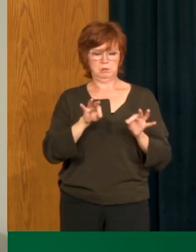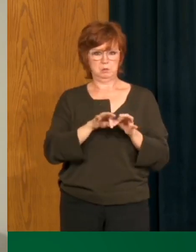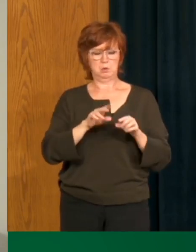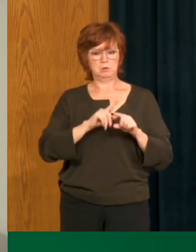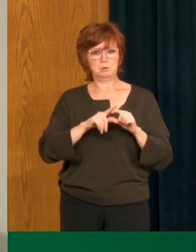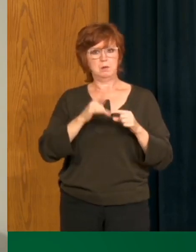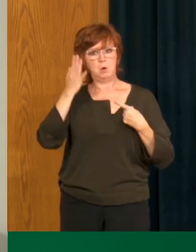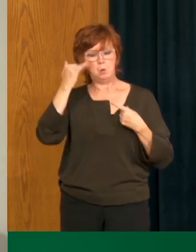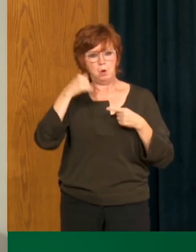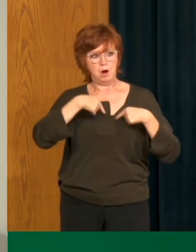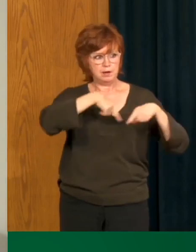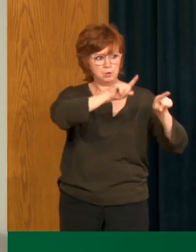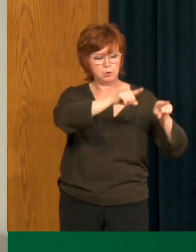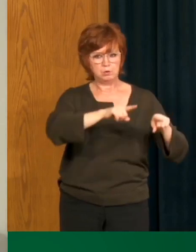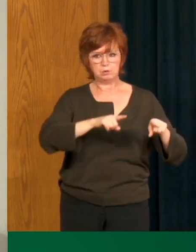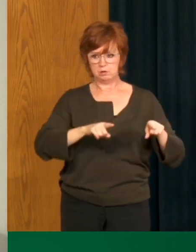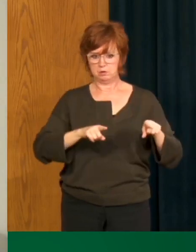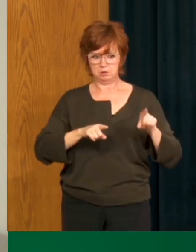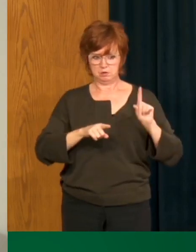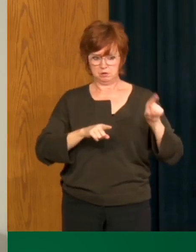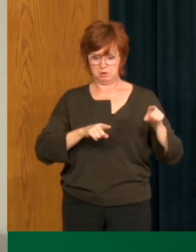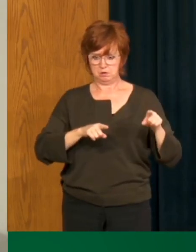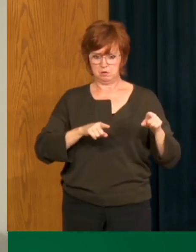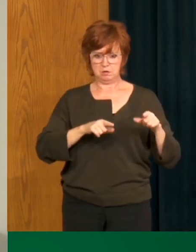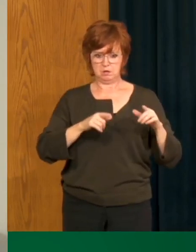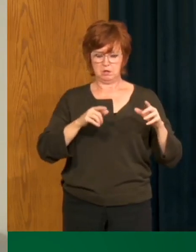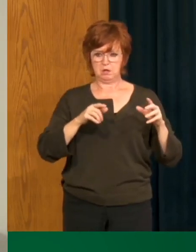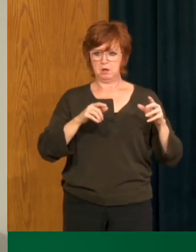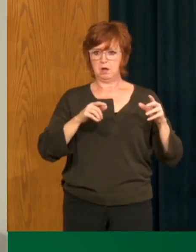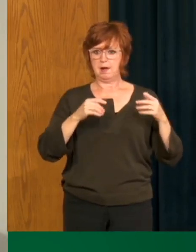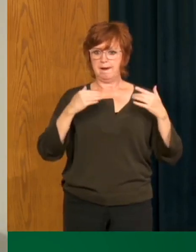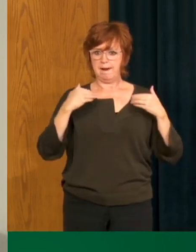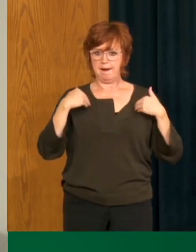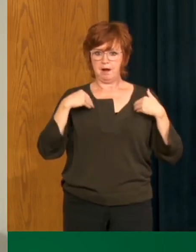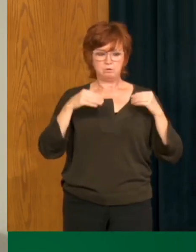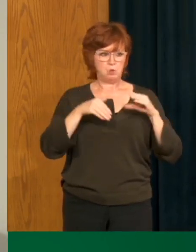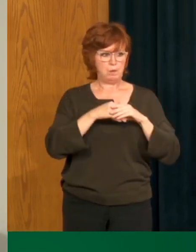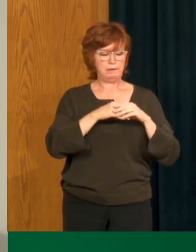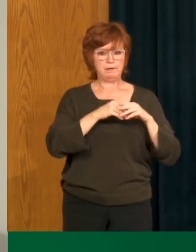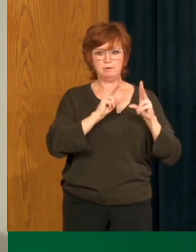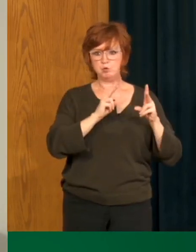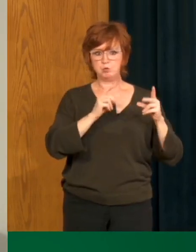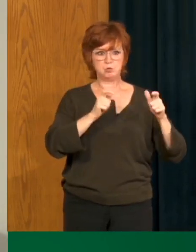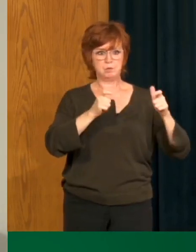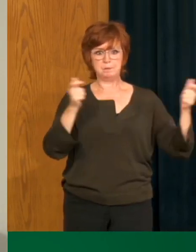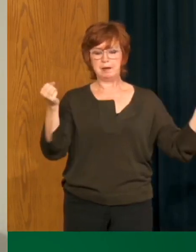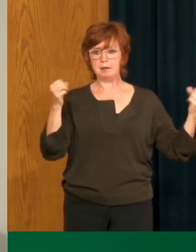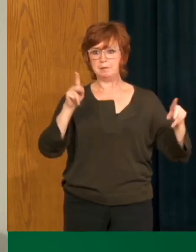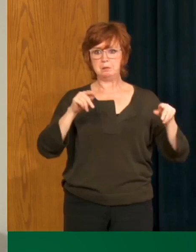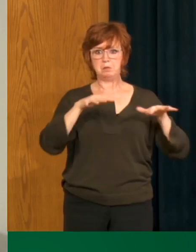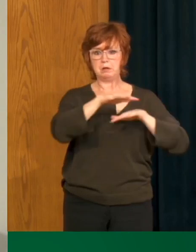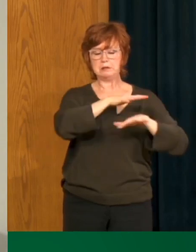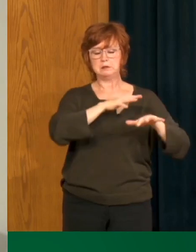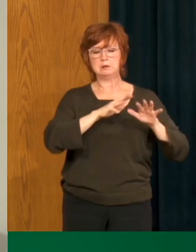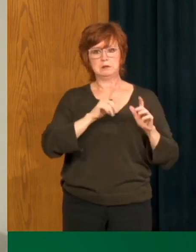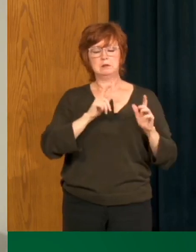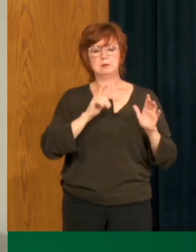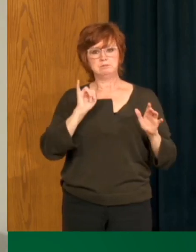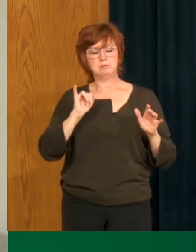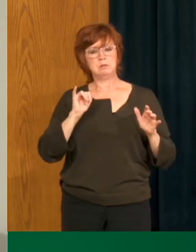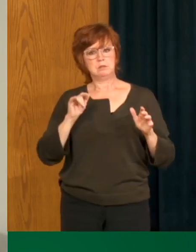attending a gathering that's allowed in another province that may be large, you just need to self-monitor yourself and be aware that your risk